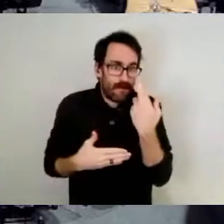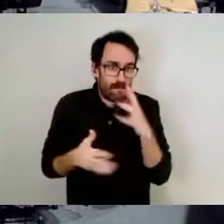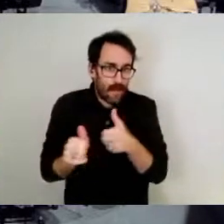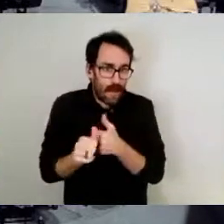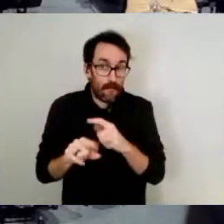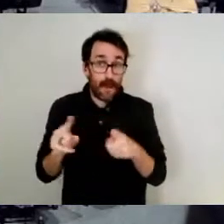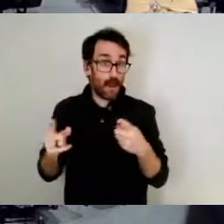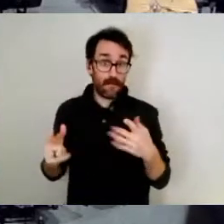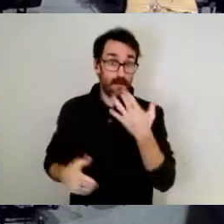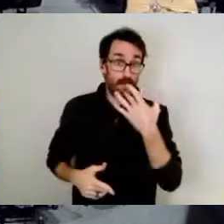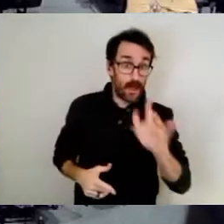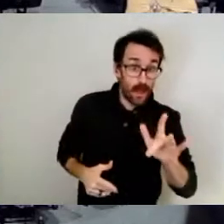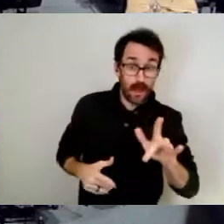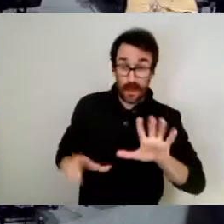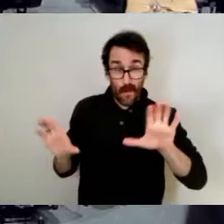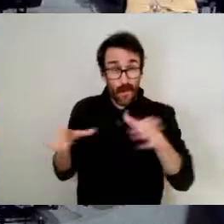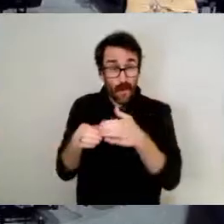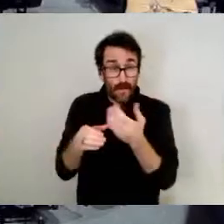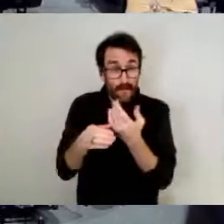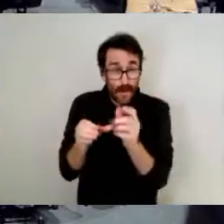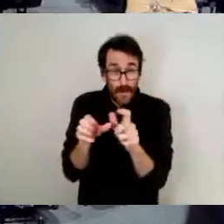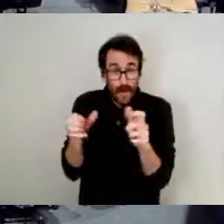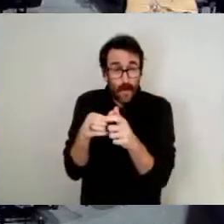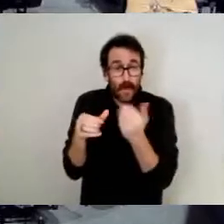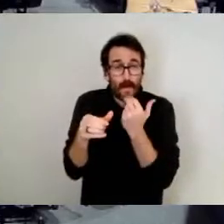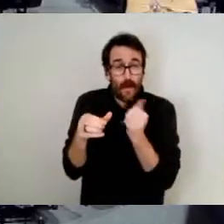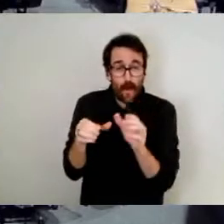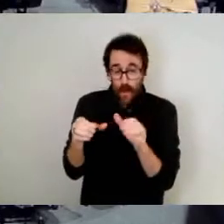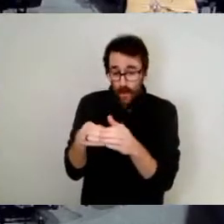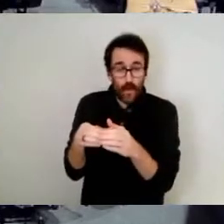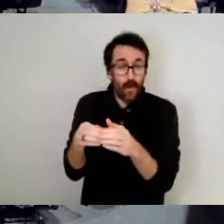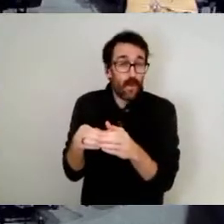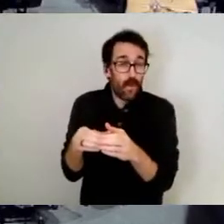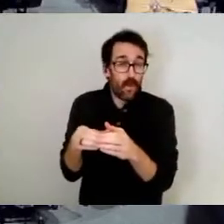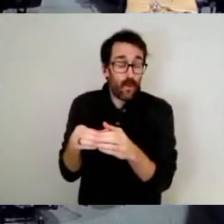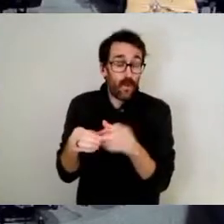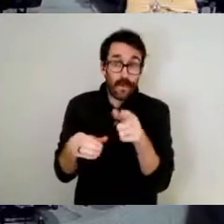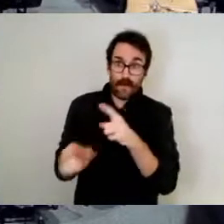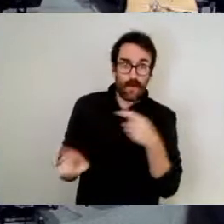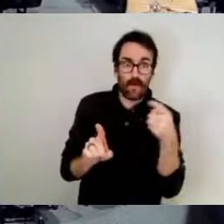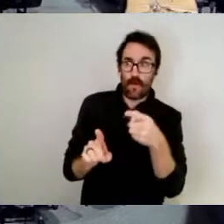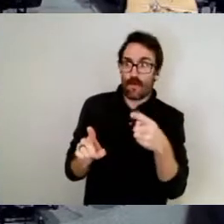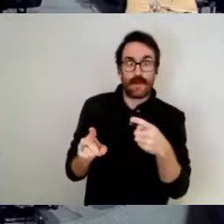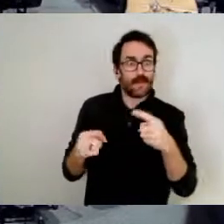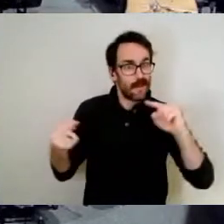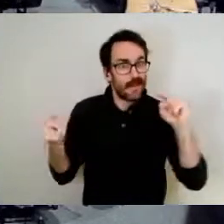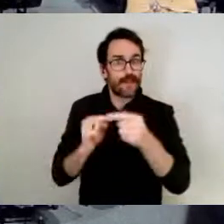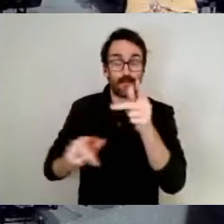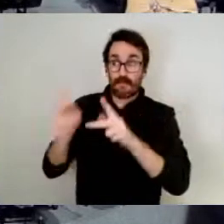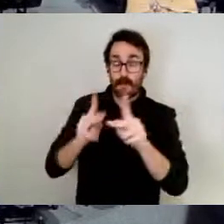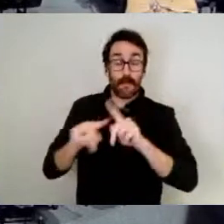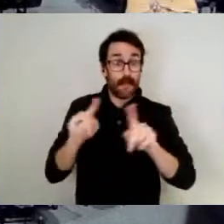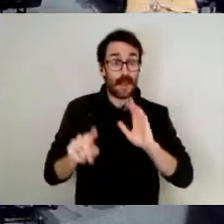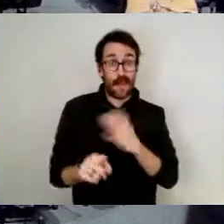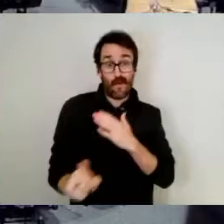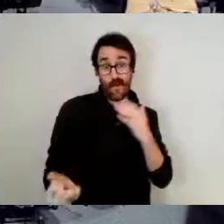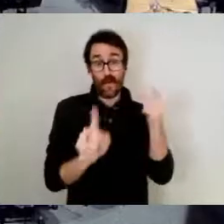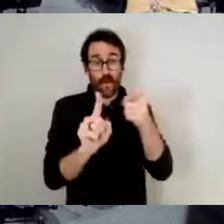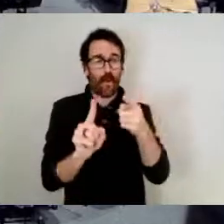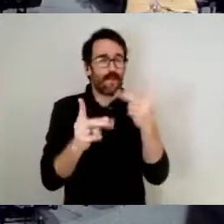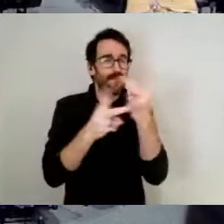didn't spread basically during this incident. Do you know what happened to prevent this,